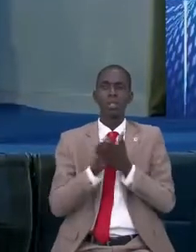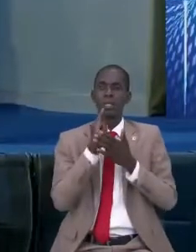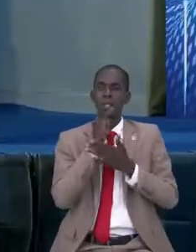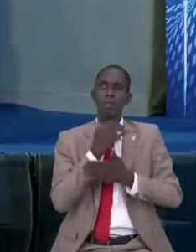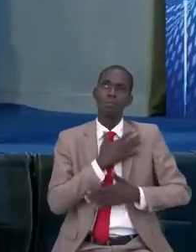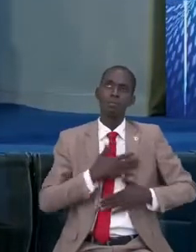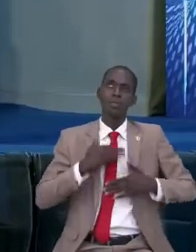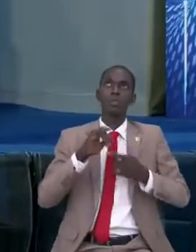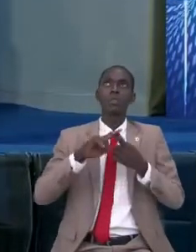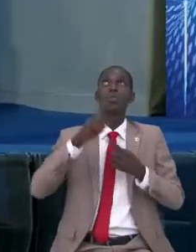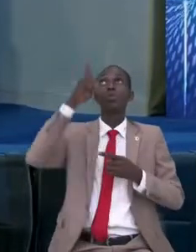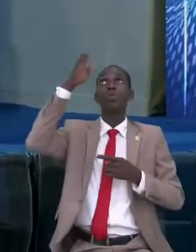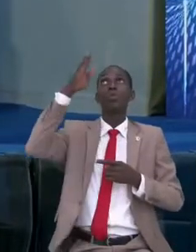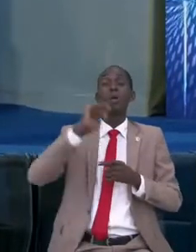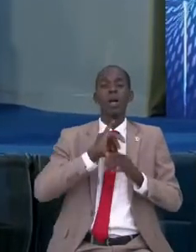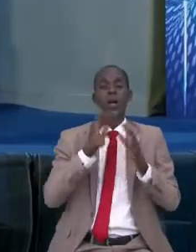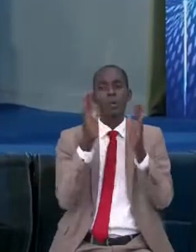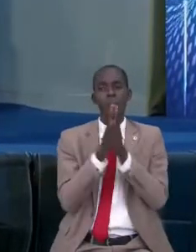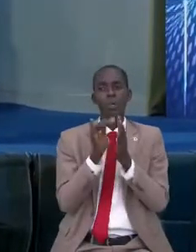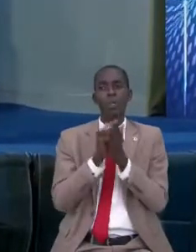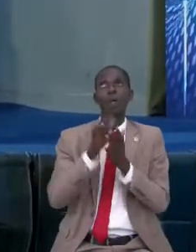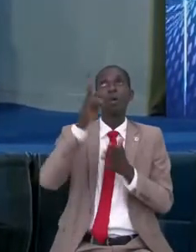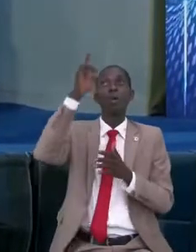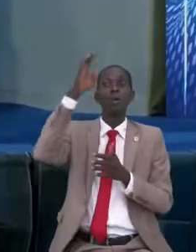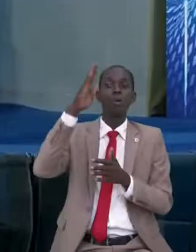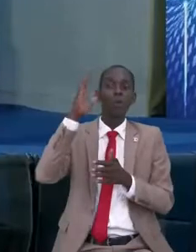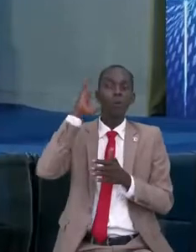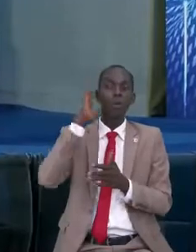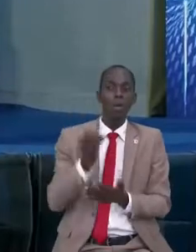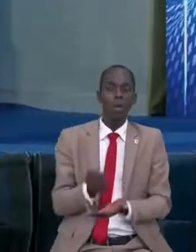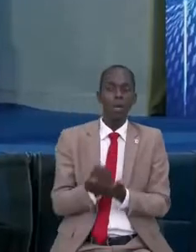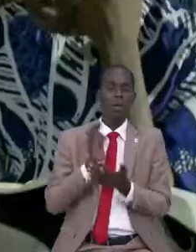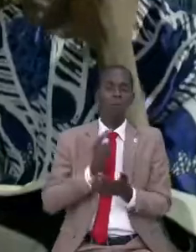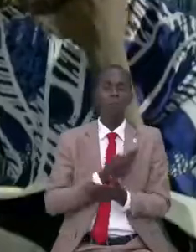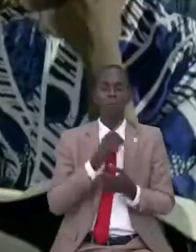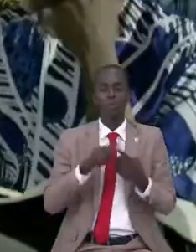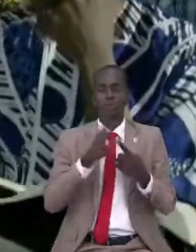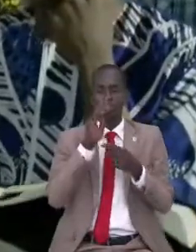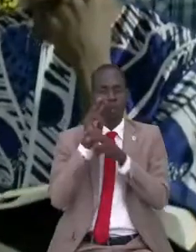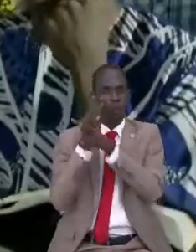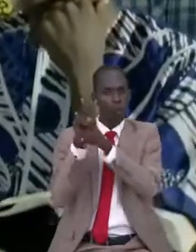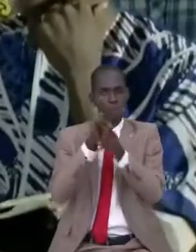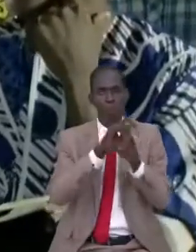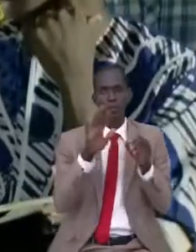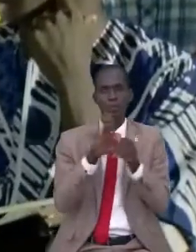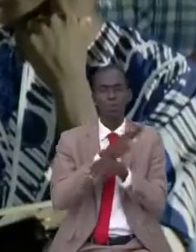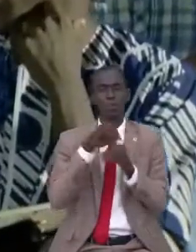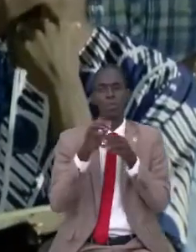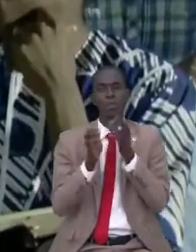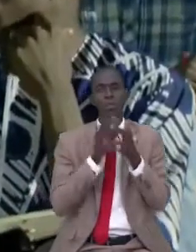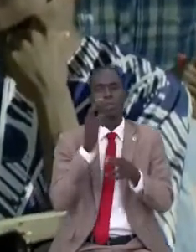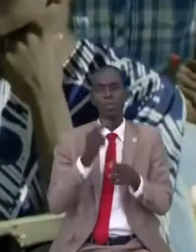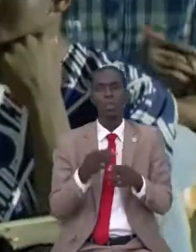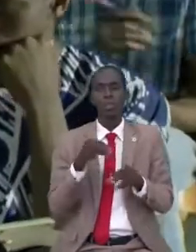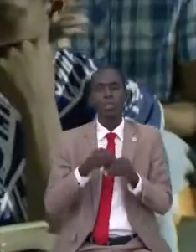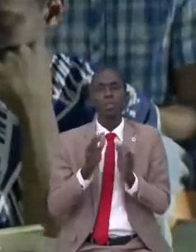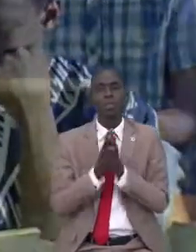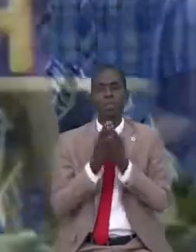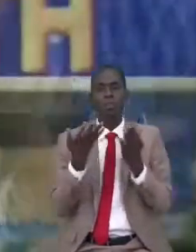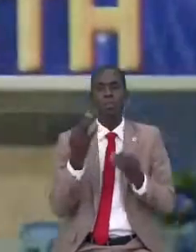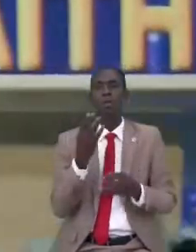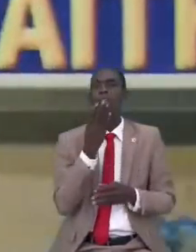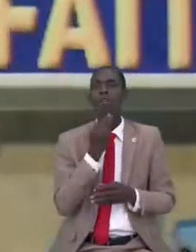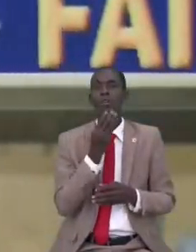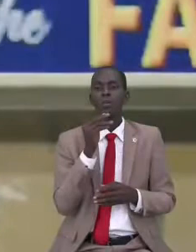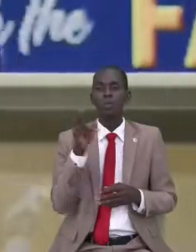pray God will make us watchful in Jesus' name. Look at Hebrews chapter